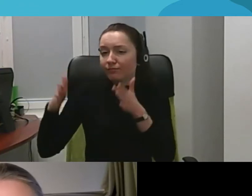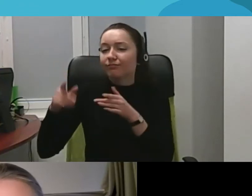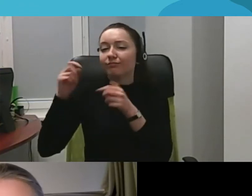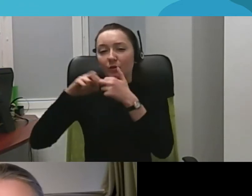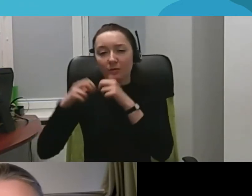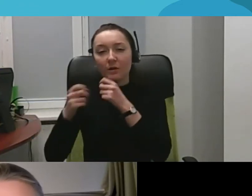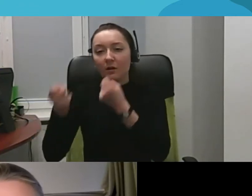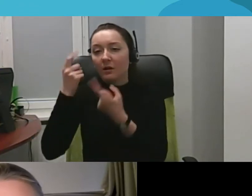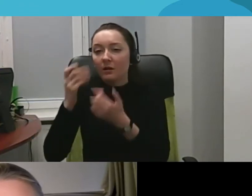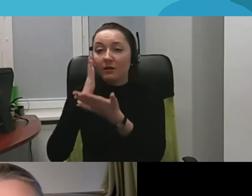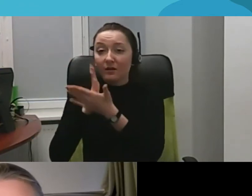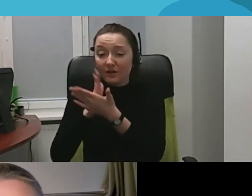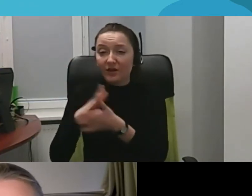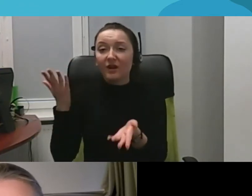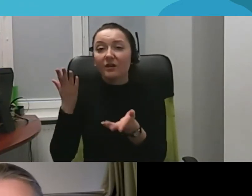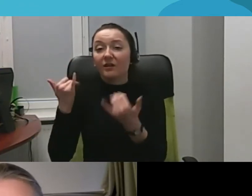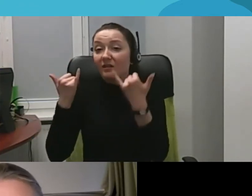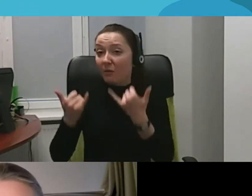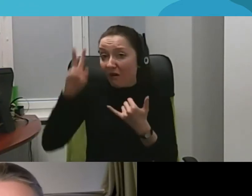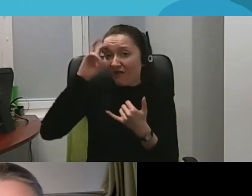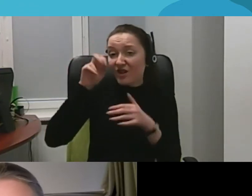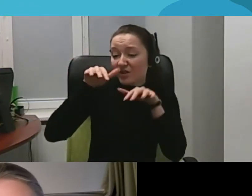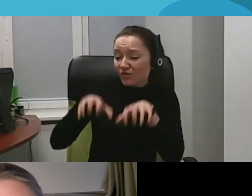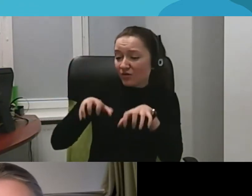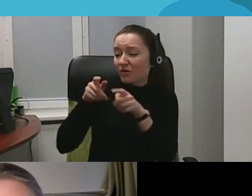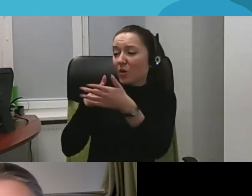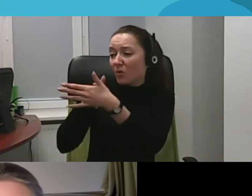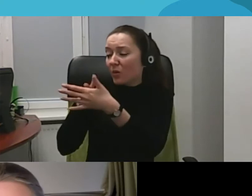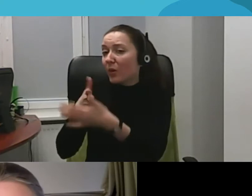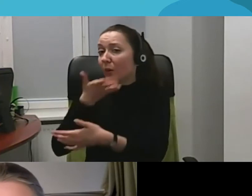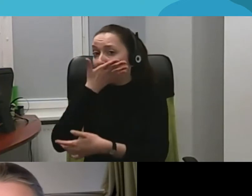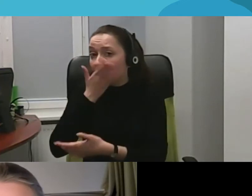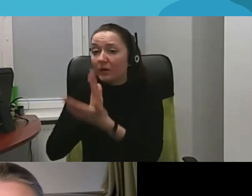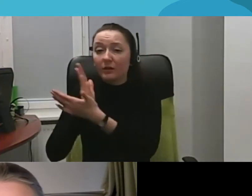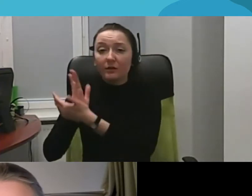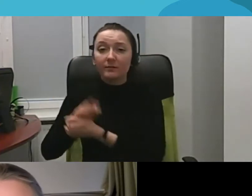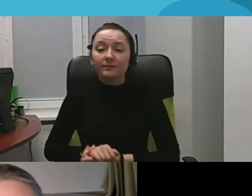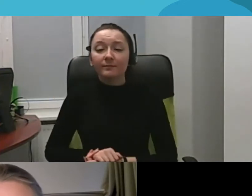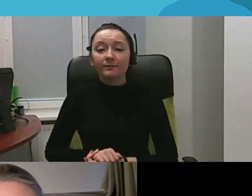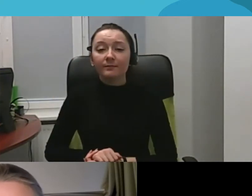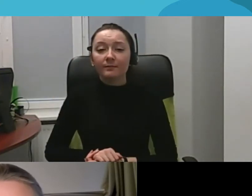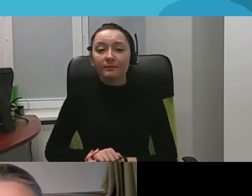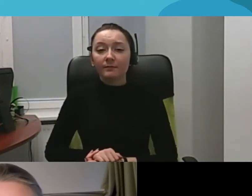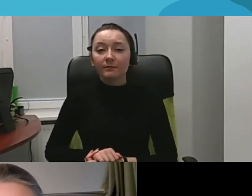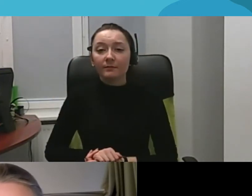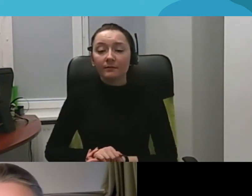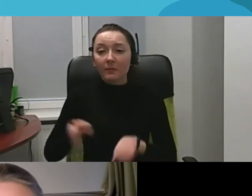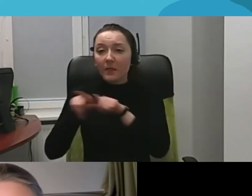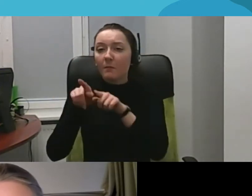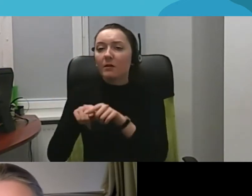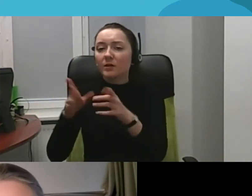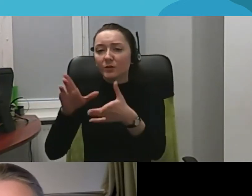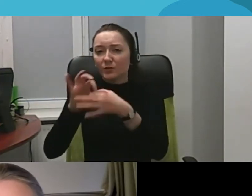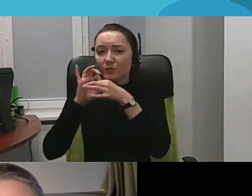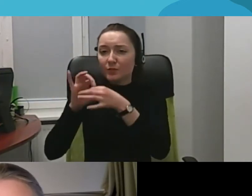judiciary, restrictions on the independence of procurers, judges and lawyers, as well as worrying